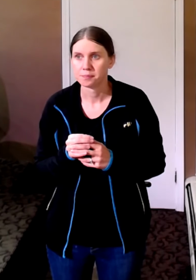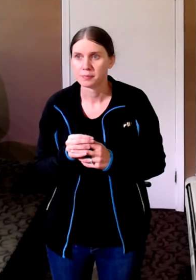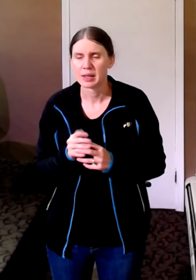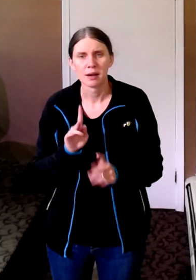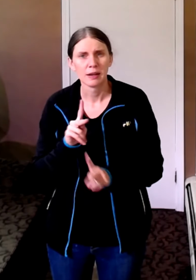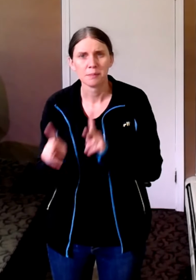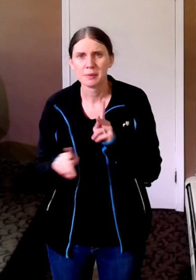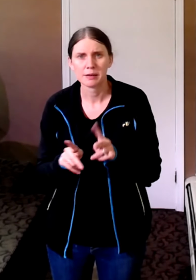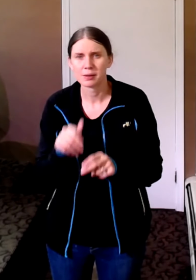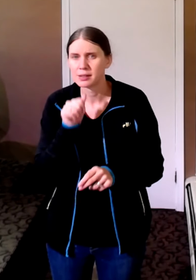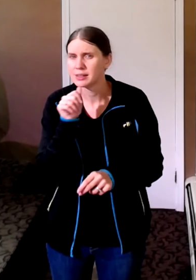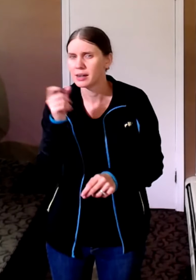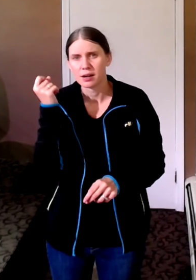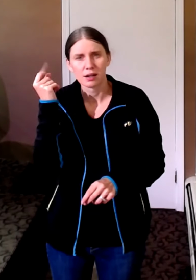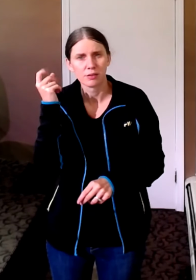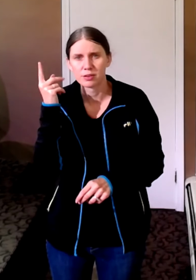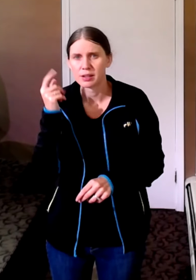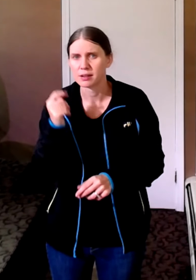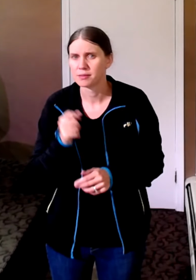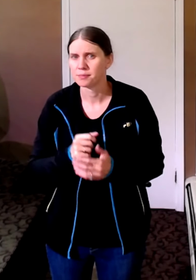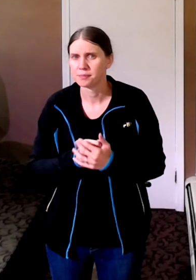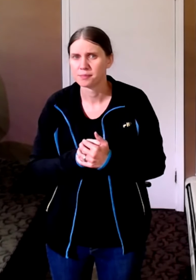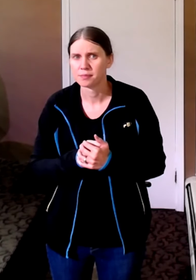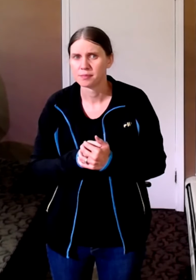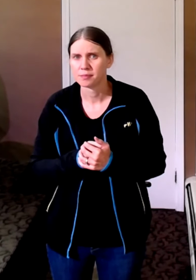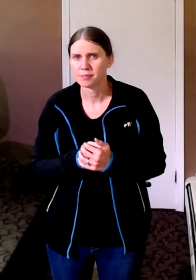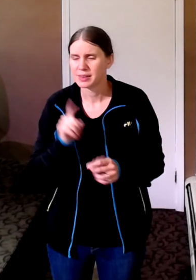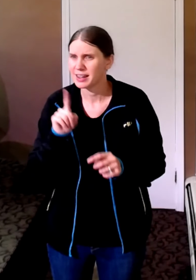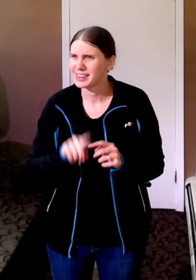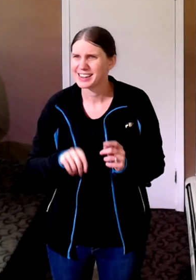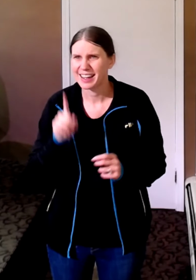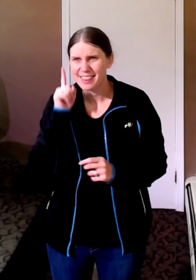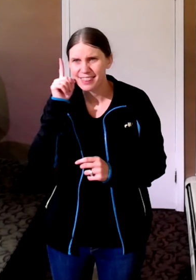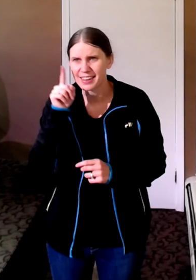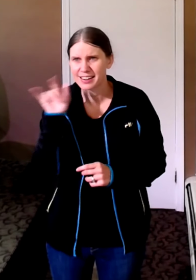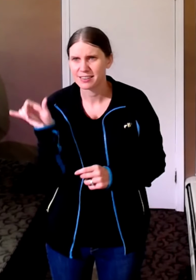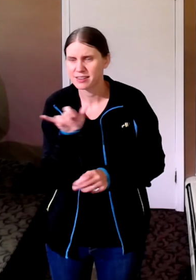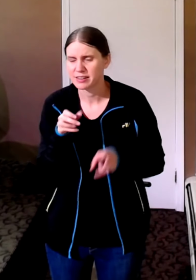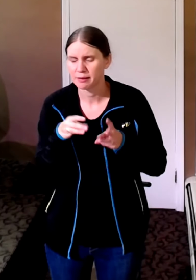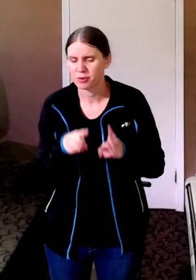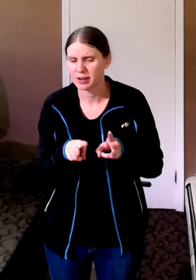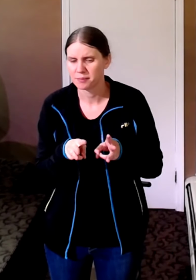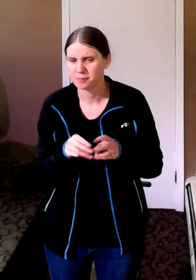people just did not understand him. They could not think like him.